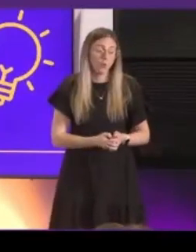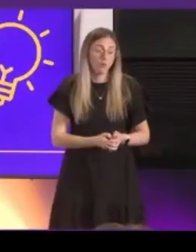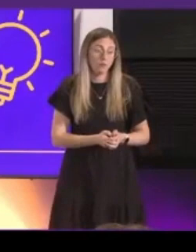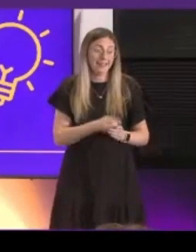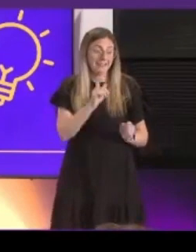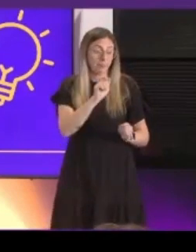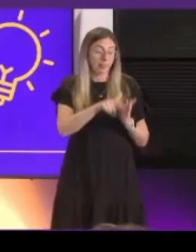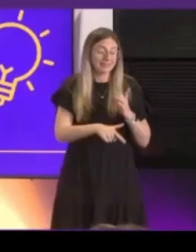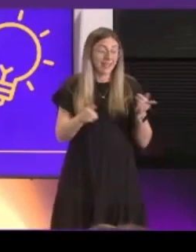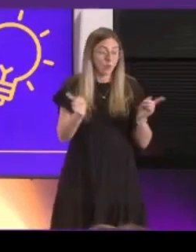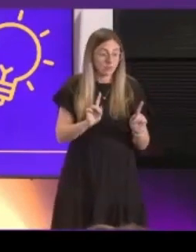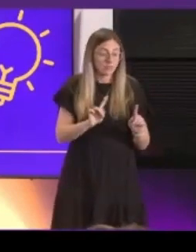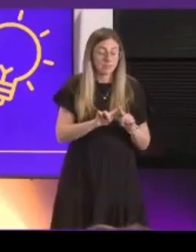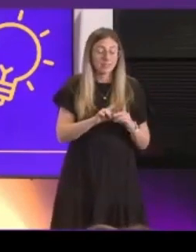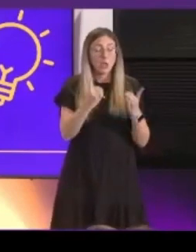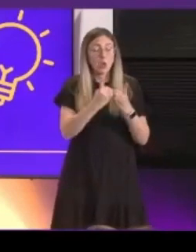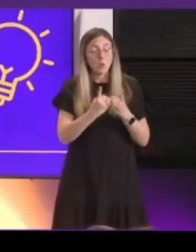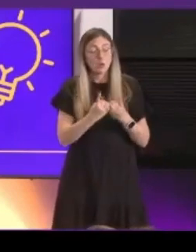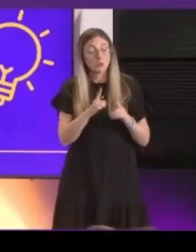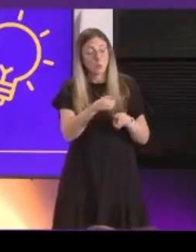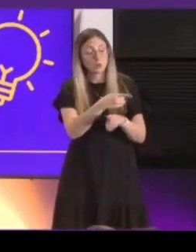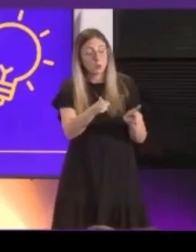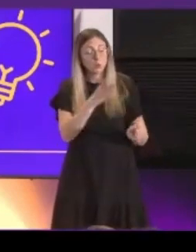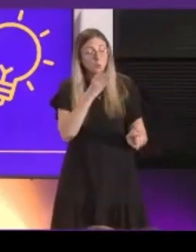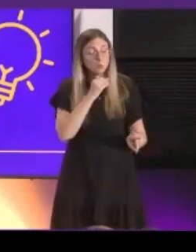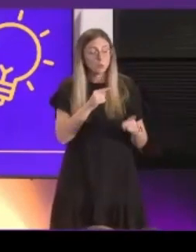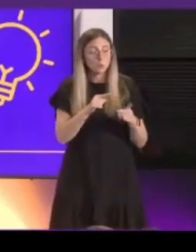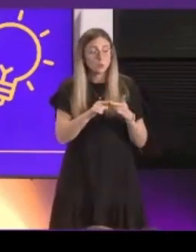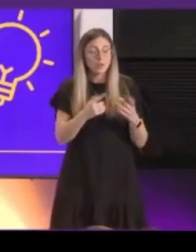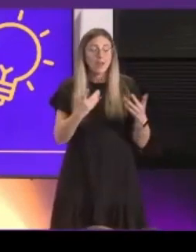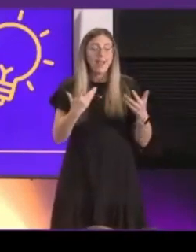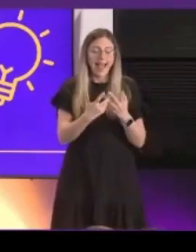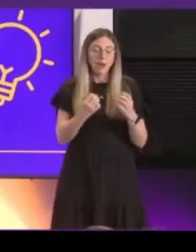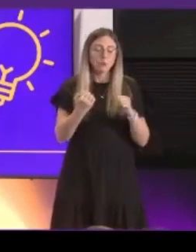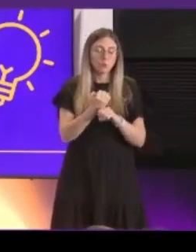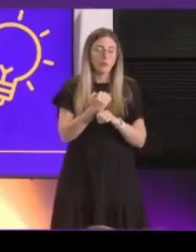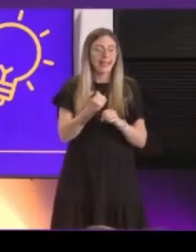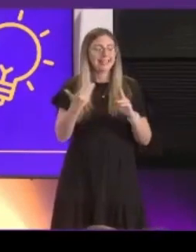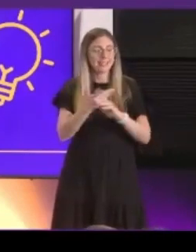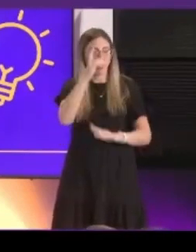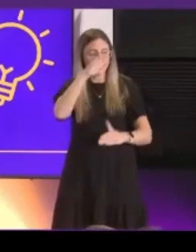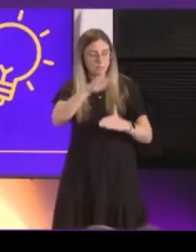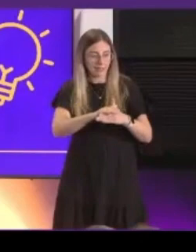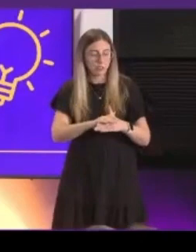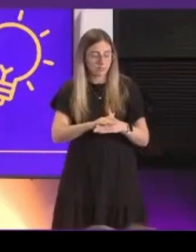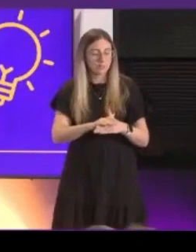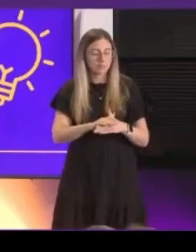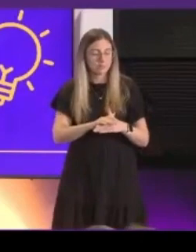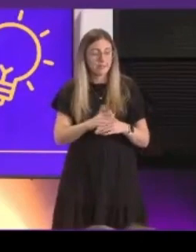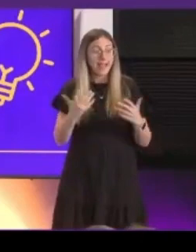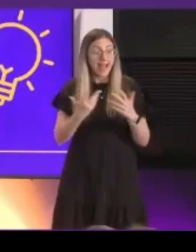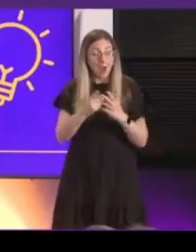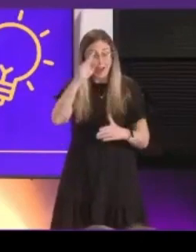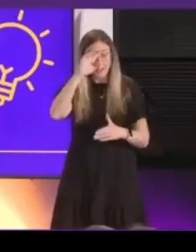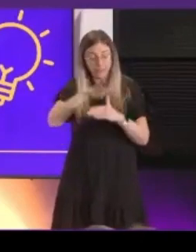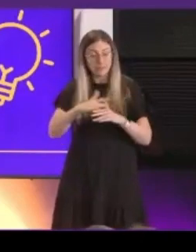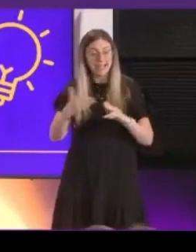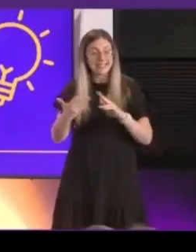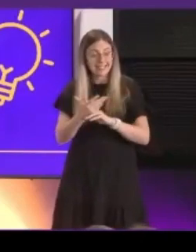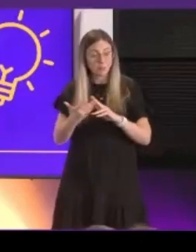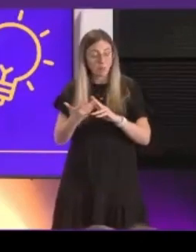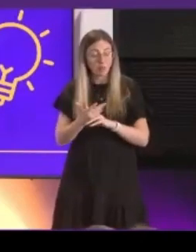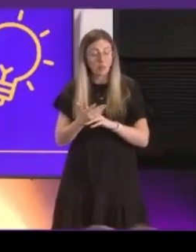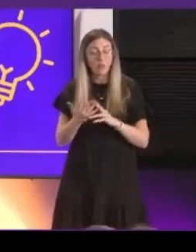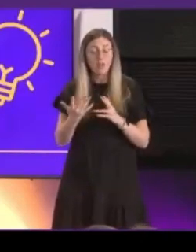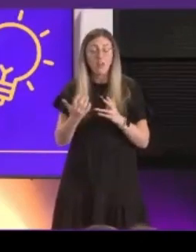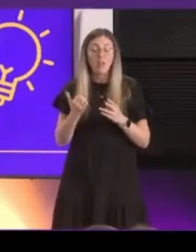disability? What tools do people with disabilities use? And how do you build an accessible experience? And building an accessible experience is if you're a